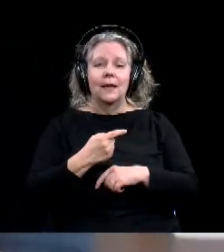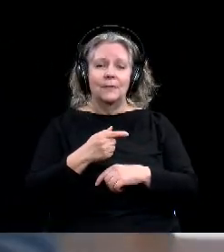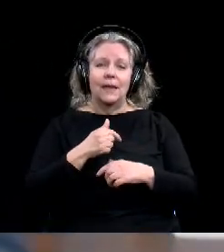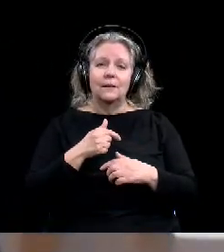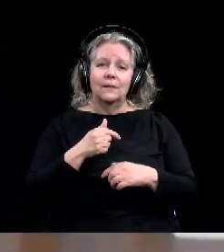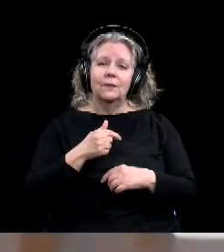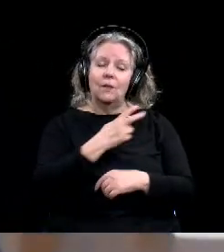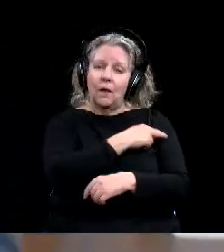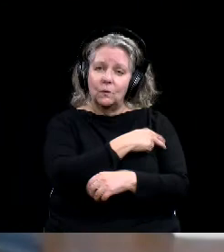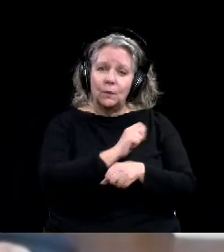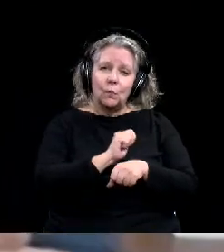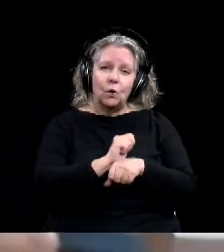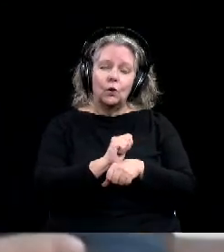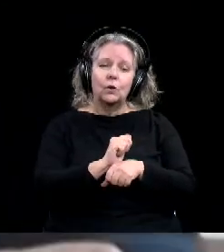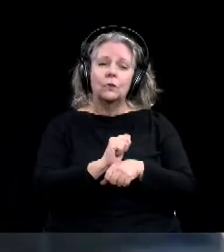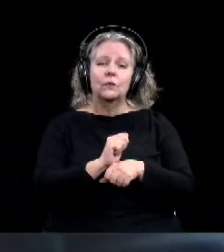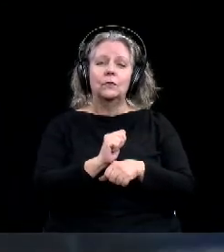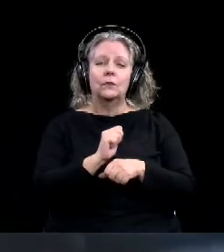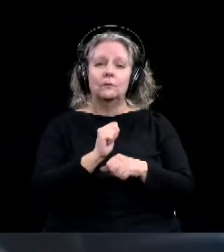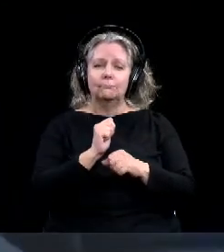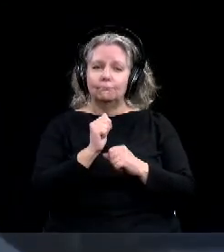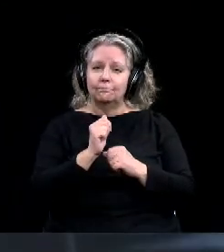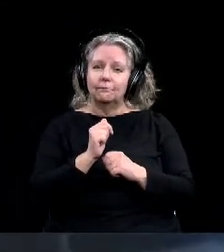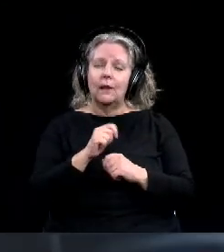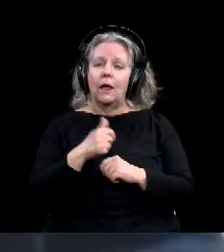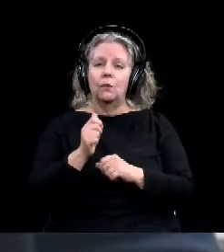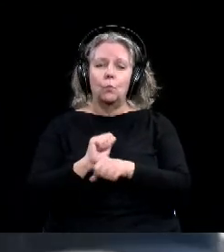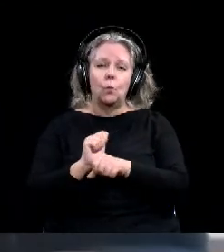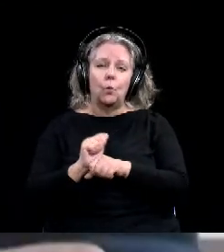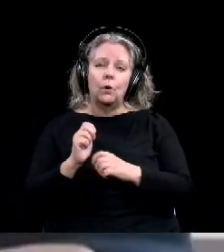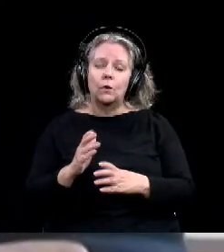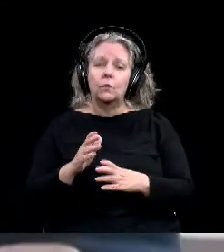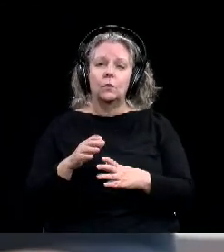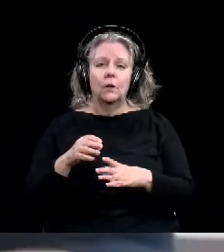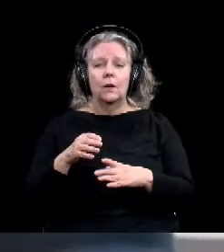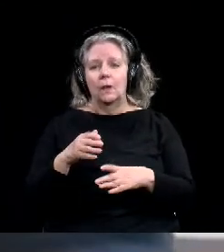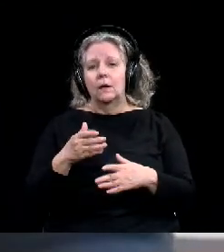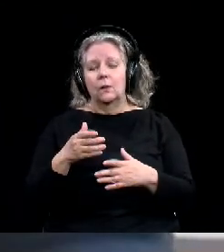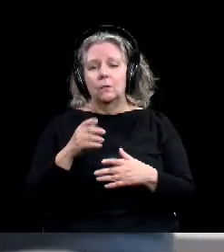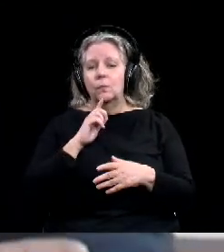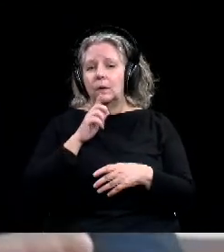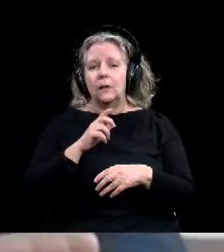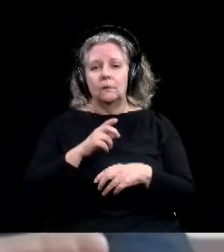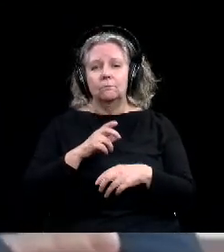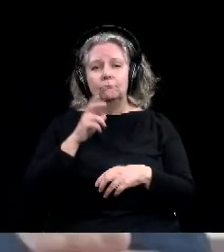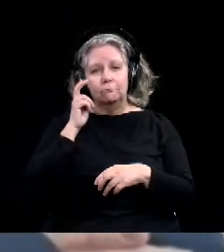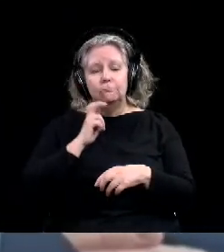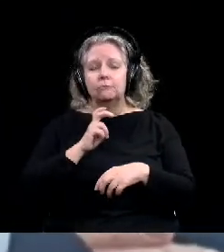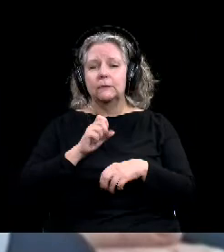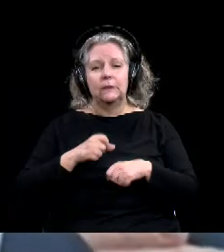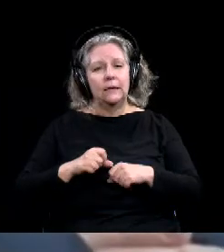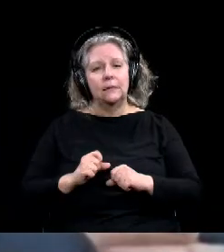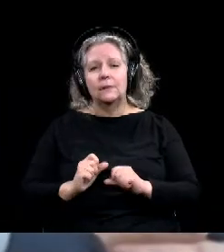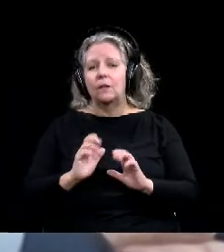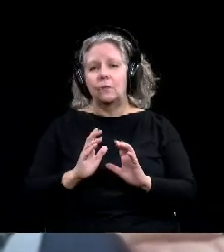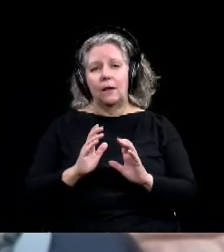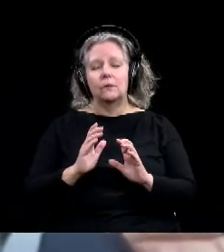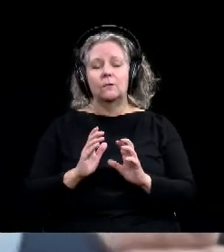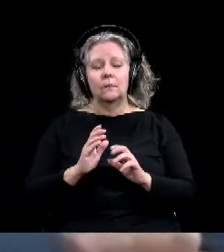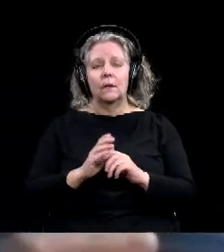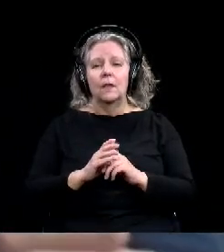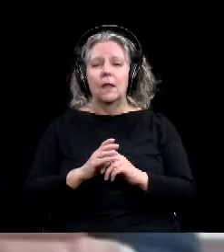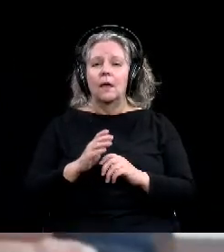the amount of gratitude that I can express is going to be insufficient, but always, I think, important to keep those folks front of